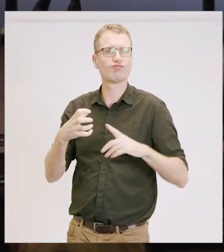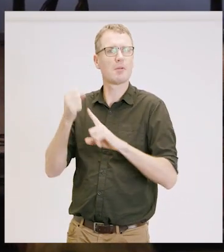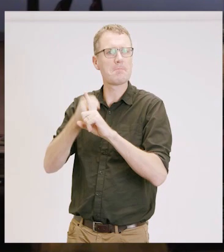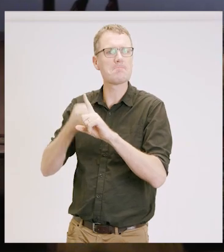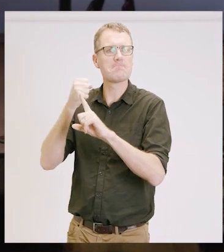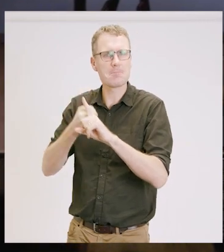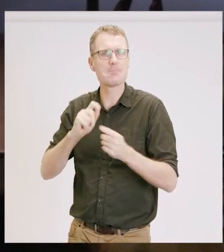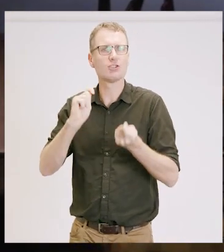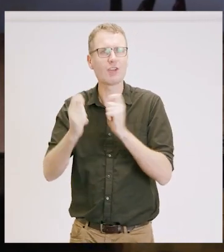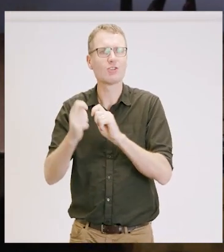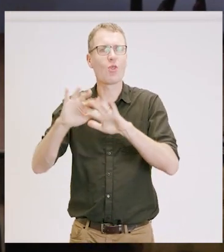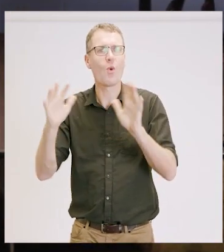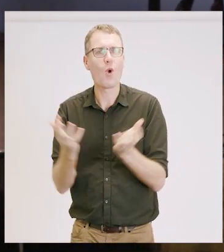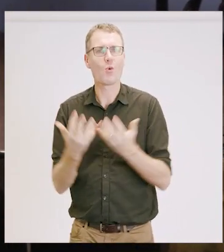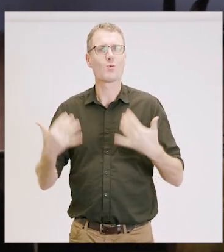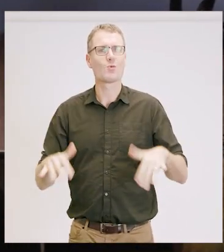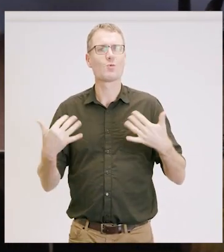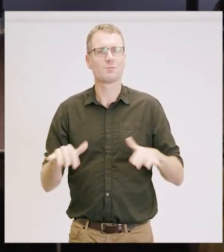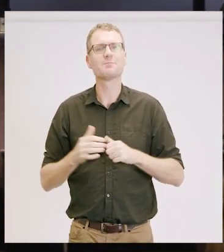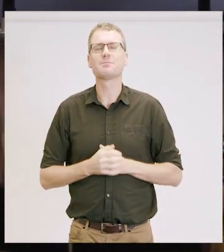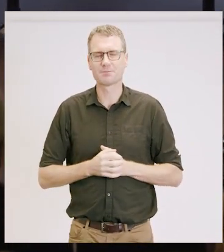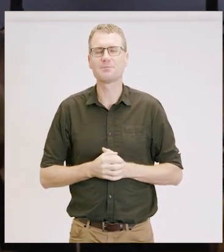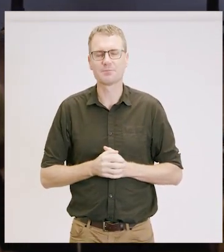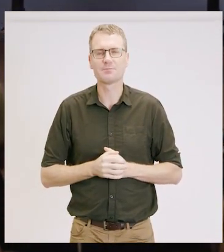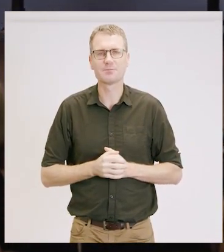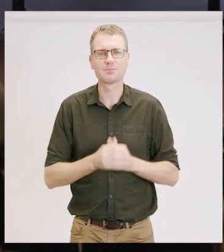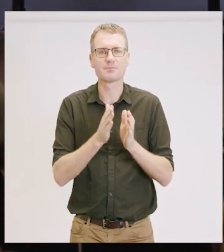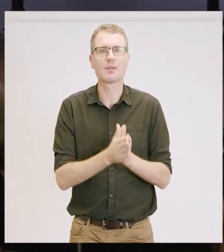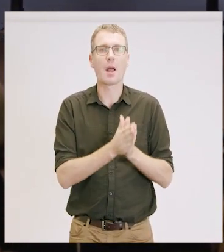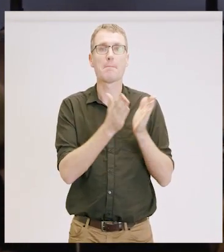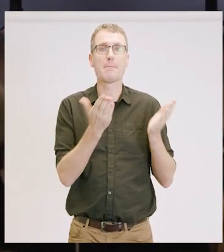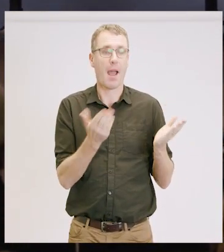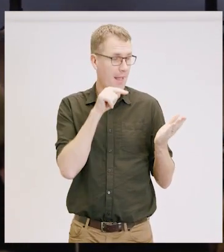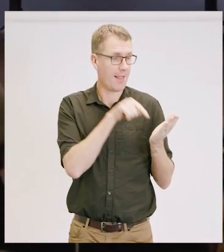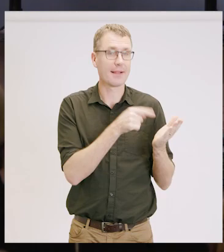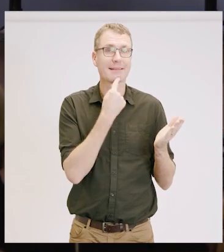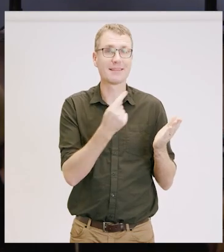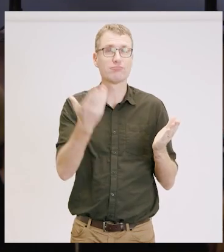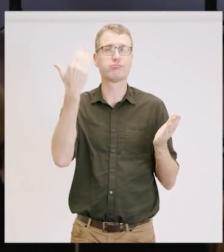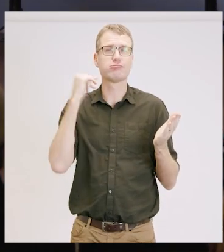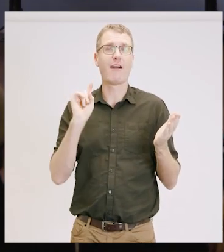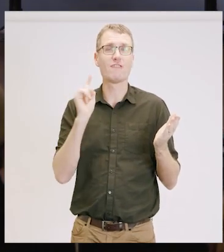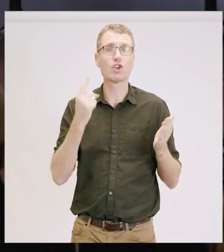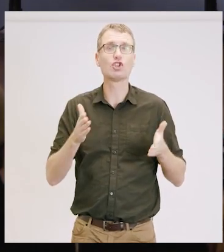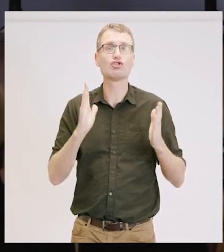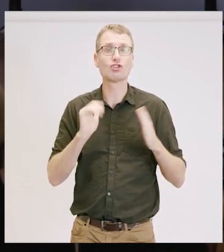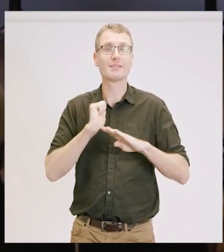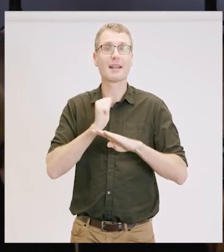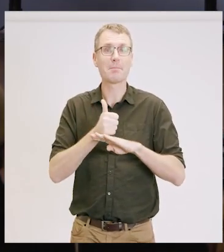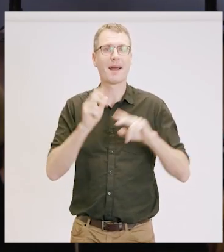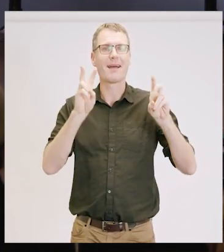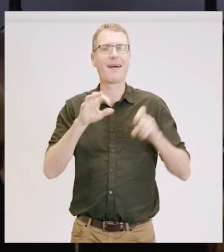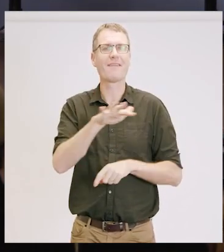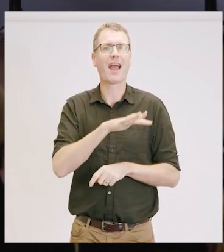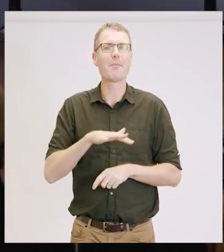phenomenal. That's what happens. You know, the Bible says that the early church was a family and that the